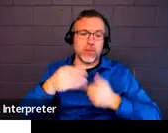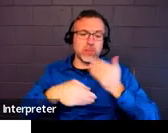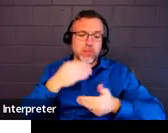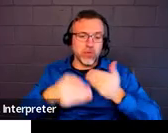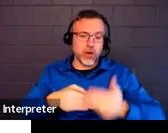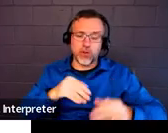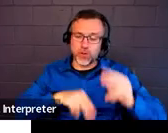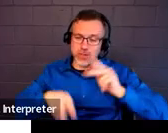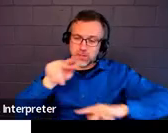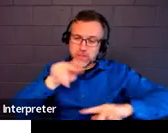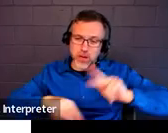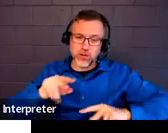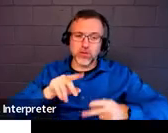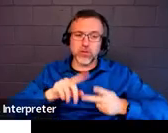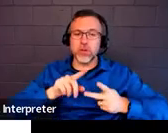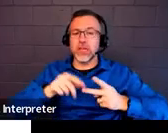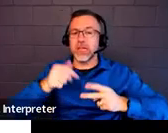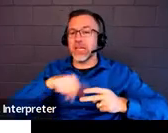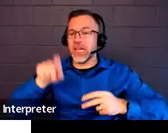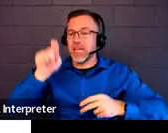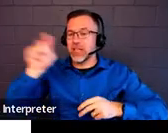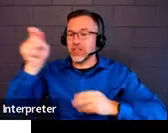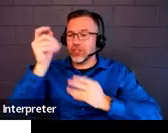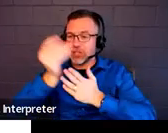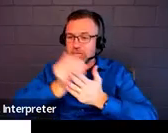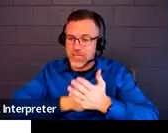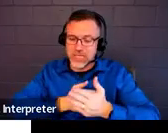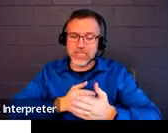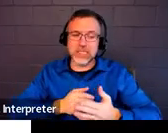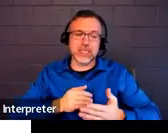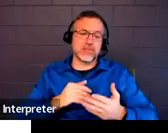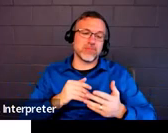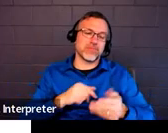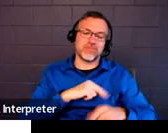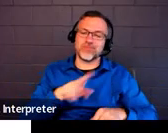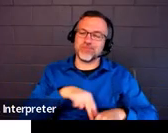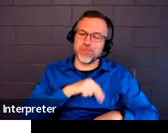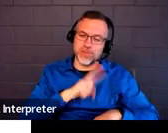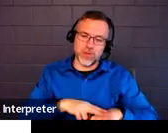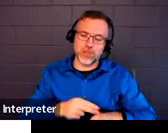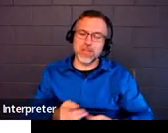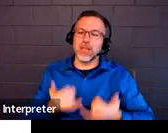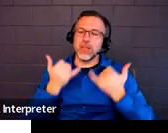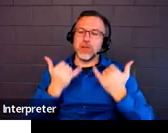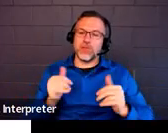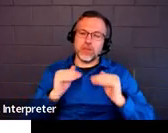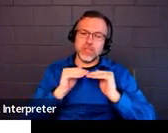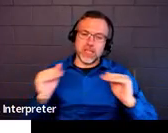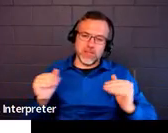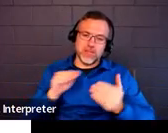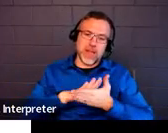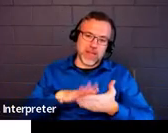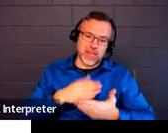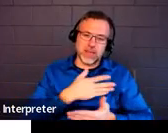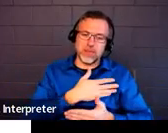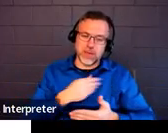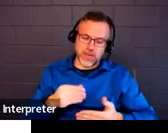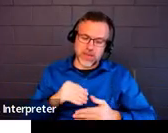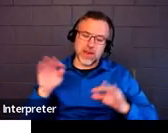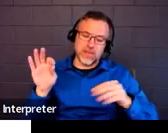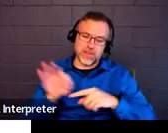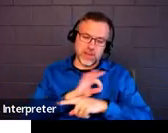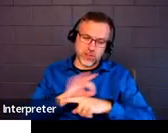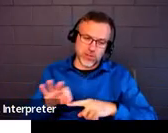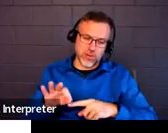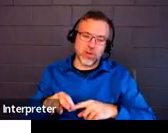any checklist that you may be using in the classroom, and then of course those present levels of academic and functional performance, their goals and